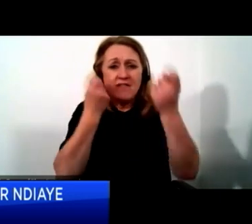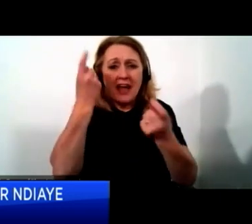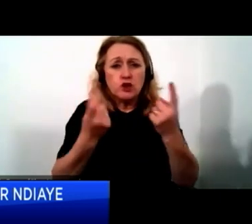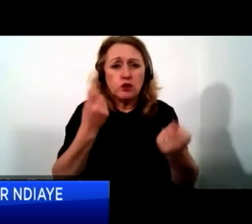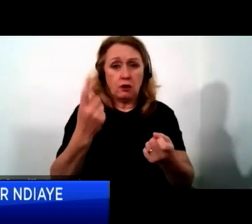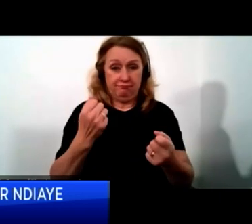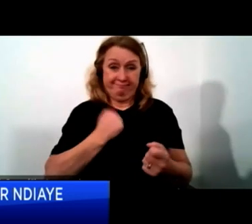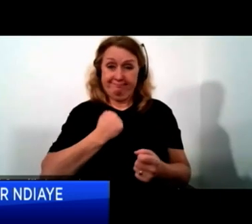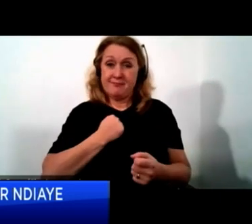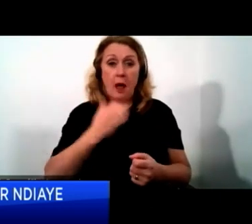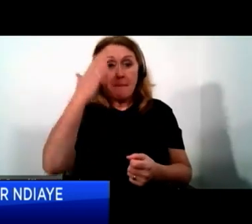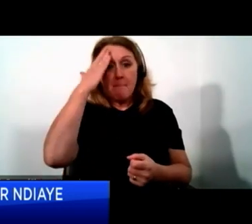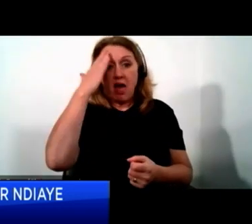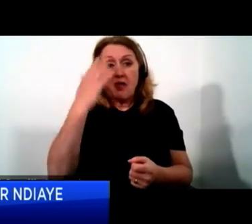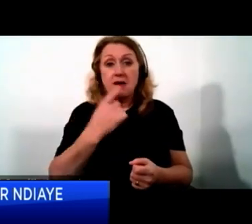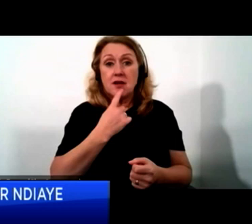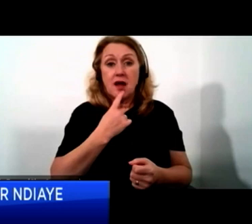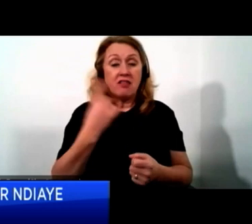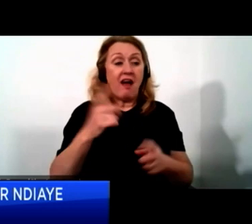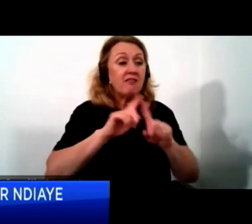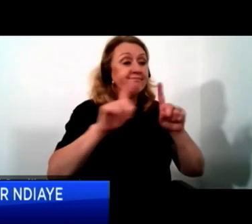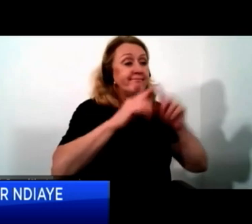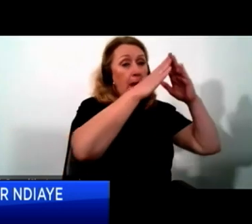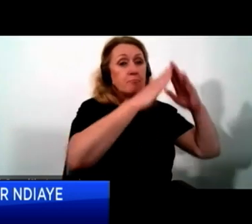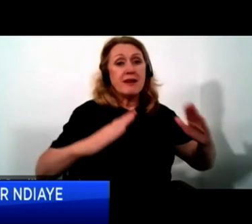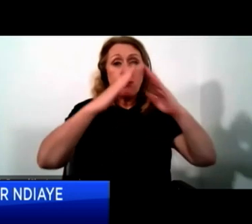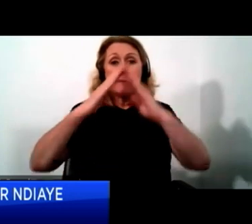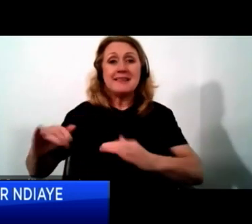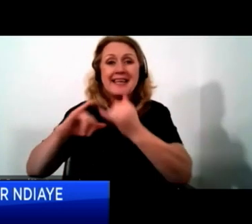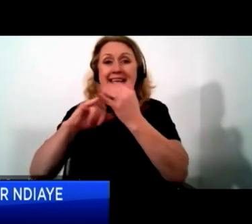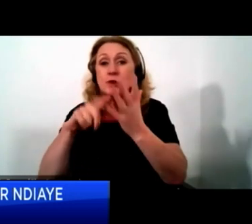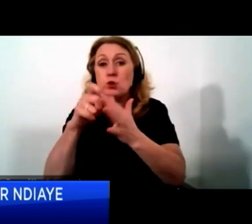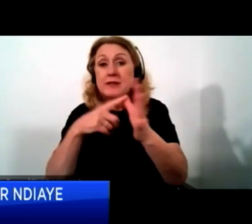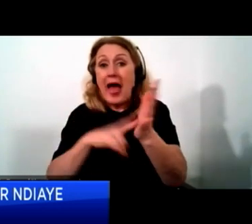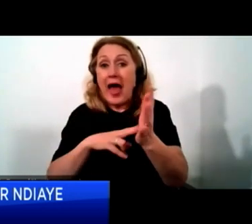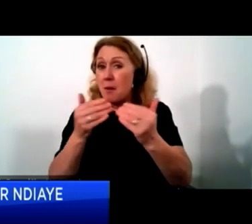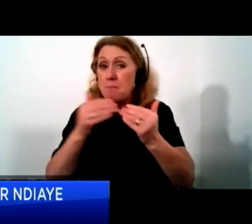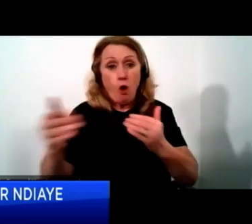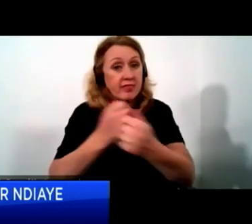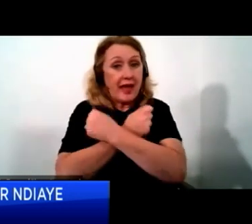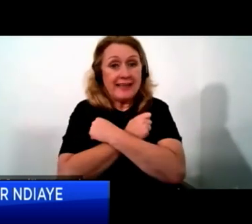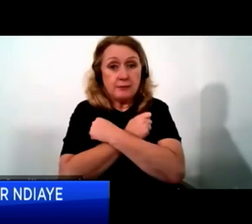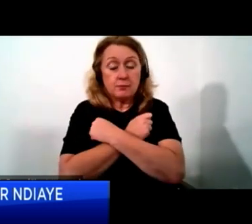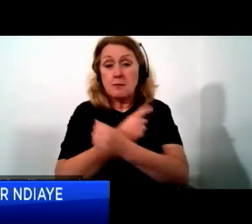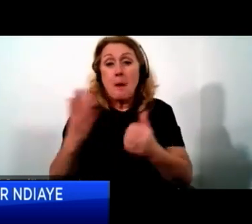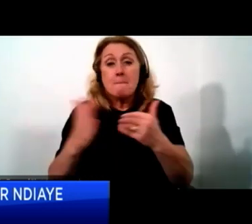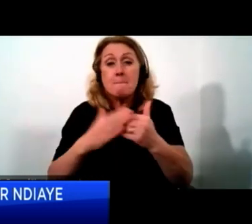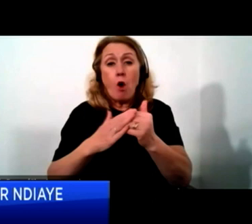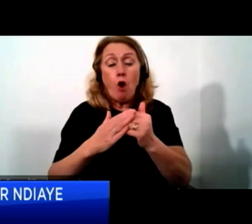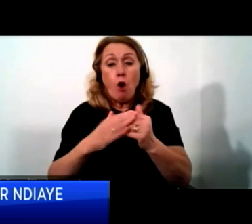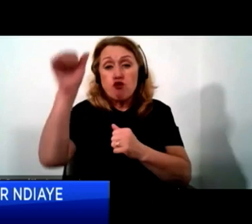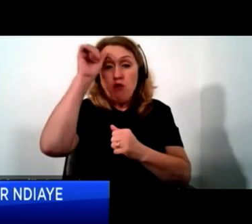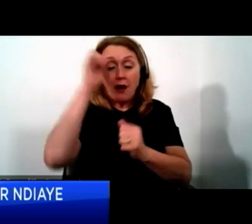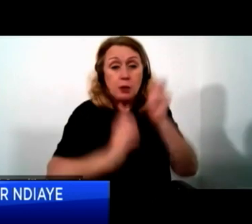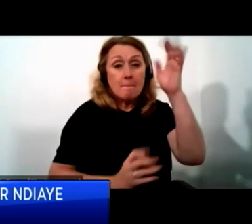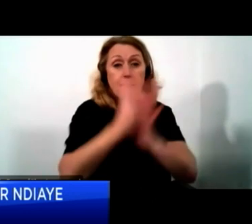is our mother tongue. There are more pyramids in Sudan than in Egypt. More knowledge burned in the libraries